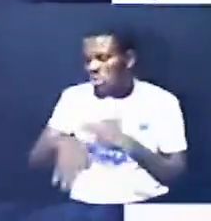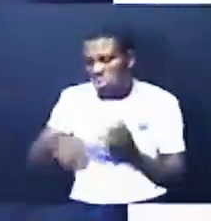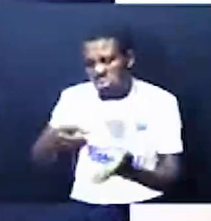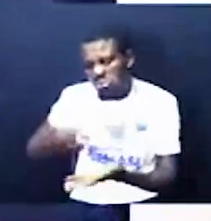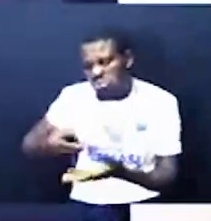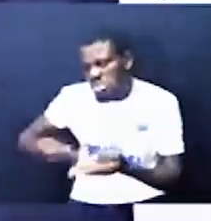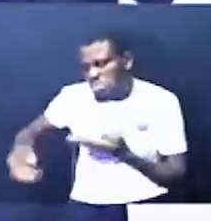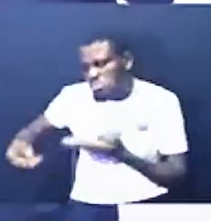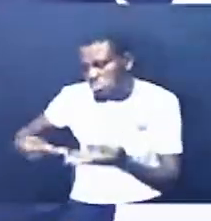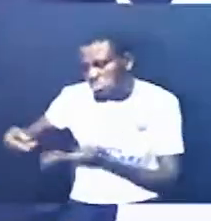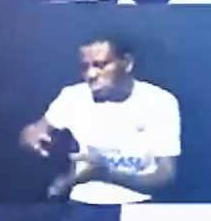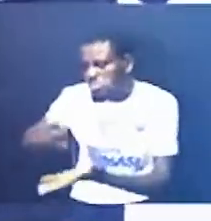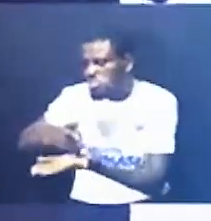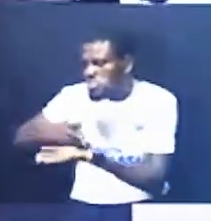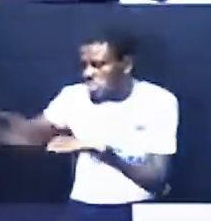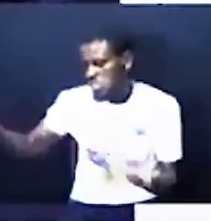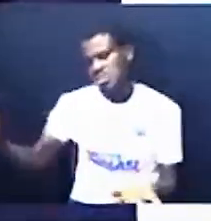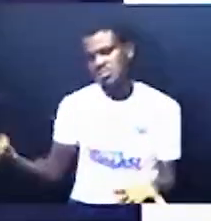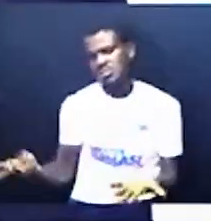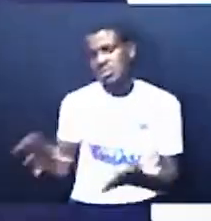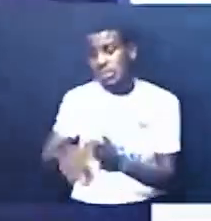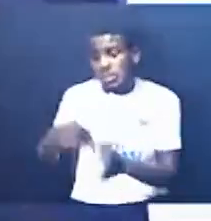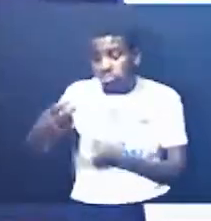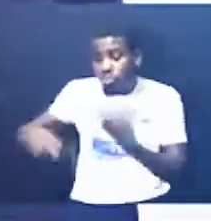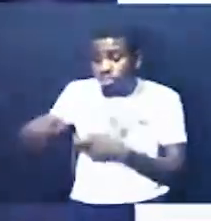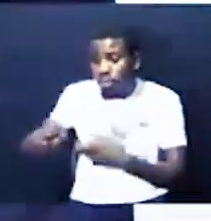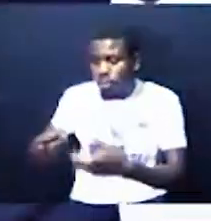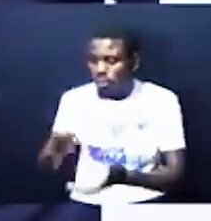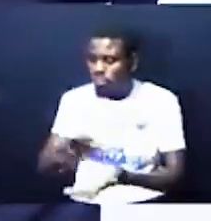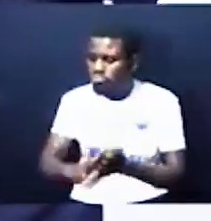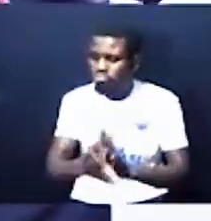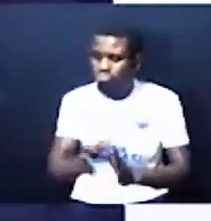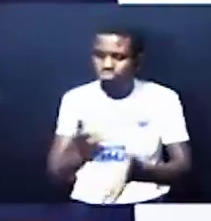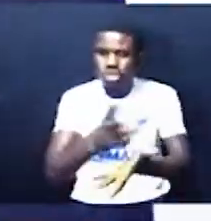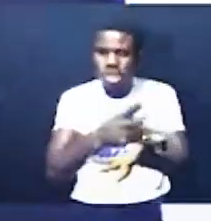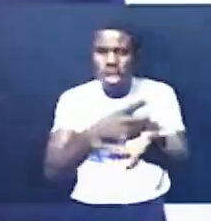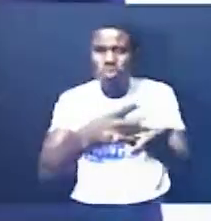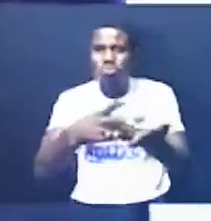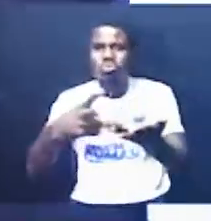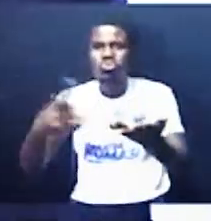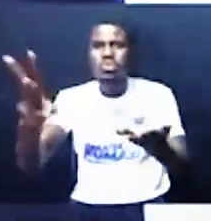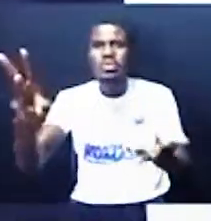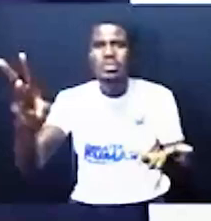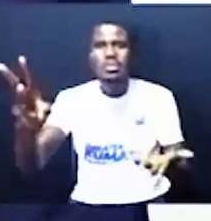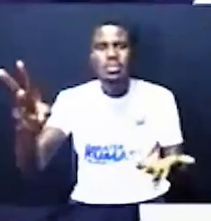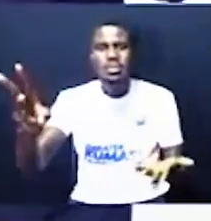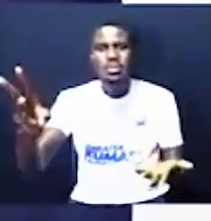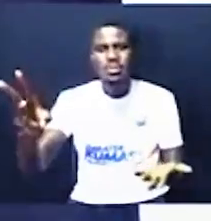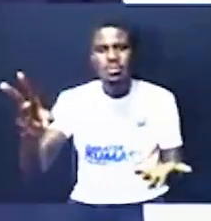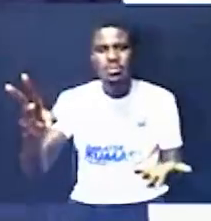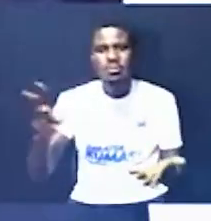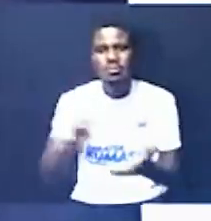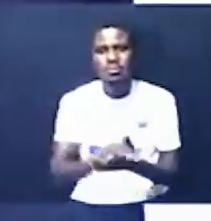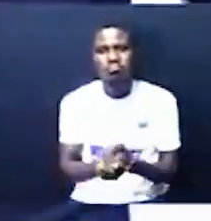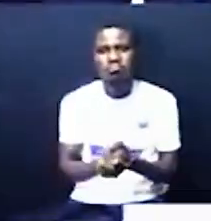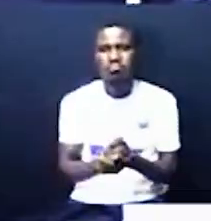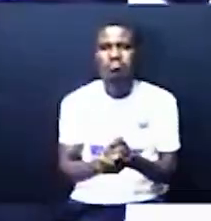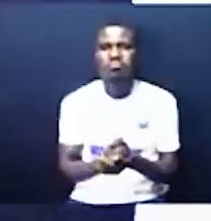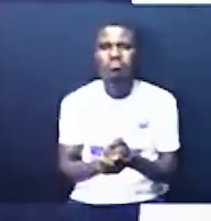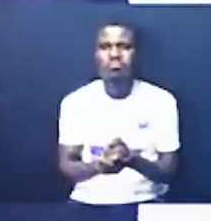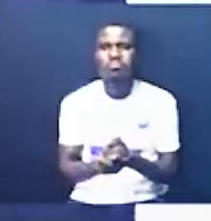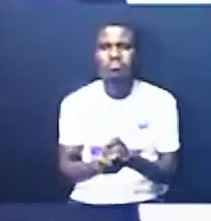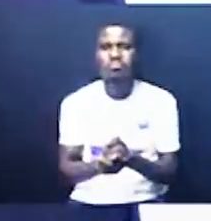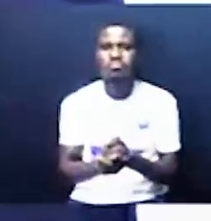won't chill away when a man for chill or doctor for who do be brave. I'll be calling her. No one did no man who do a mow. Now a be mow do do. Ne be